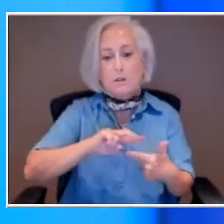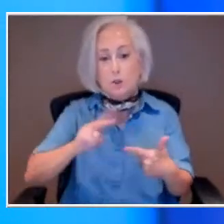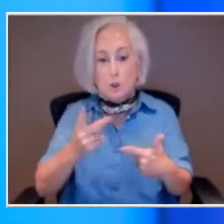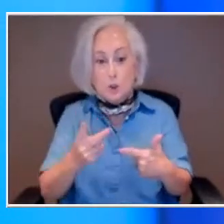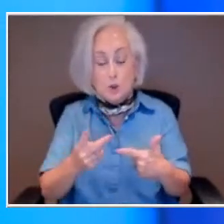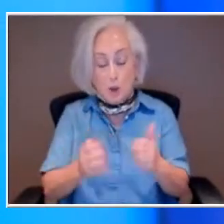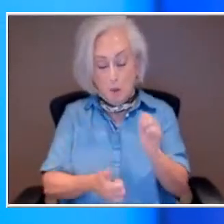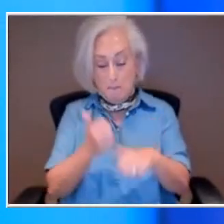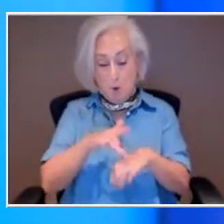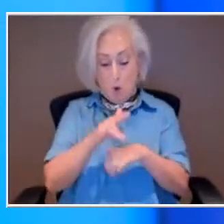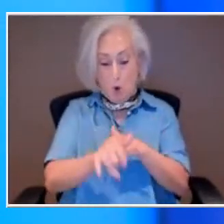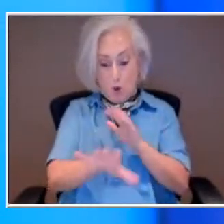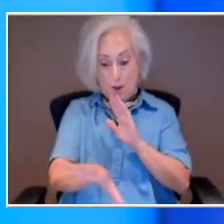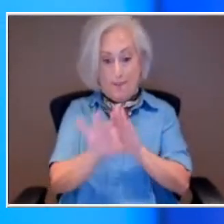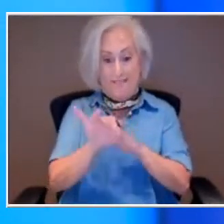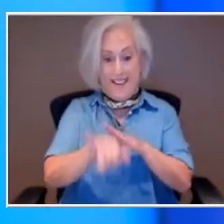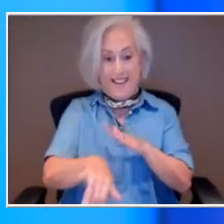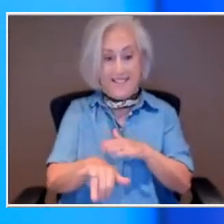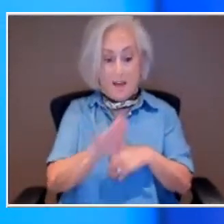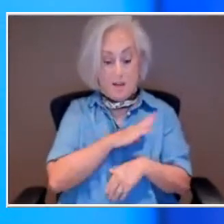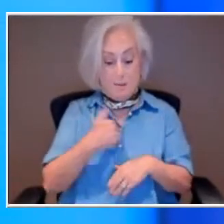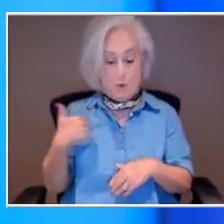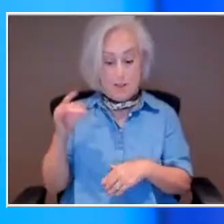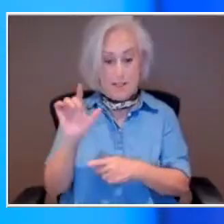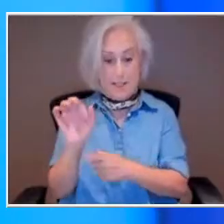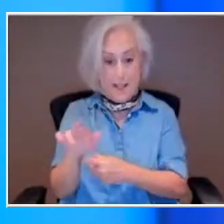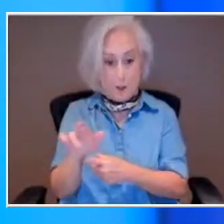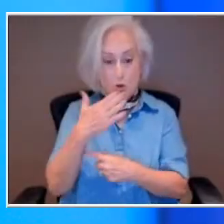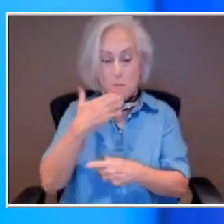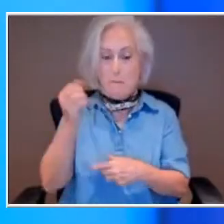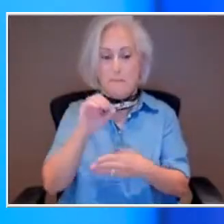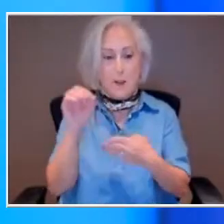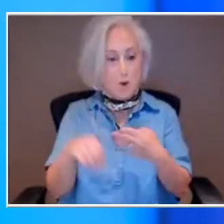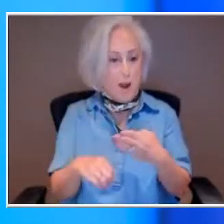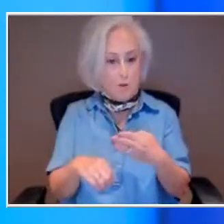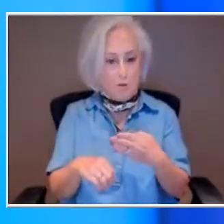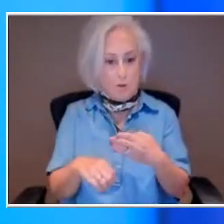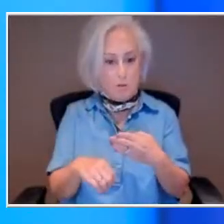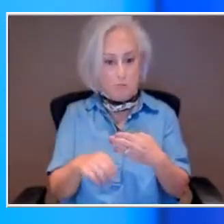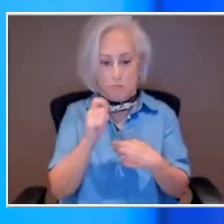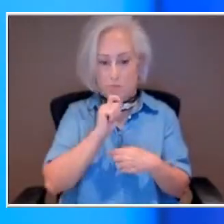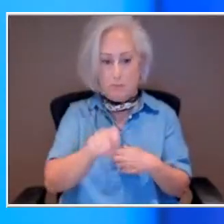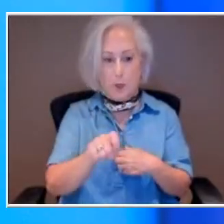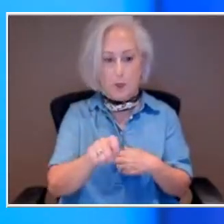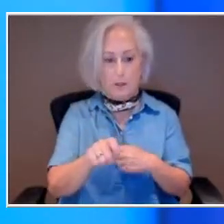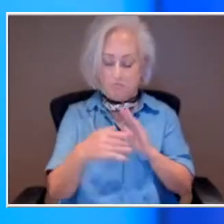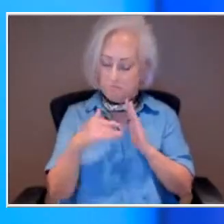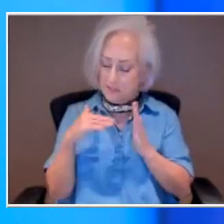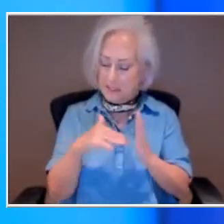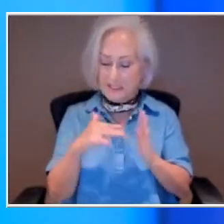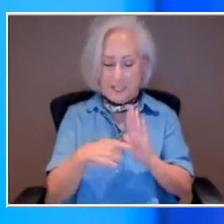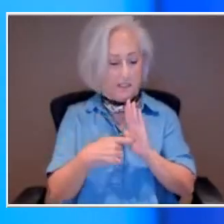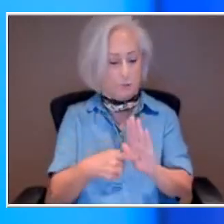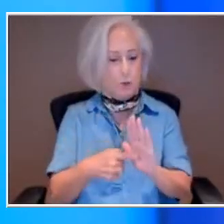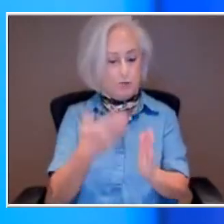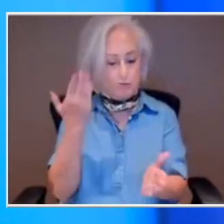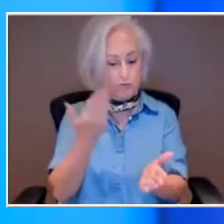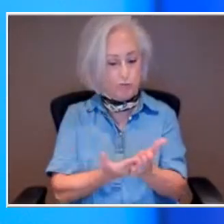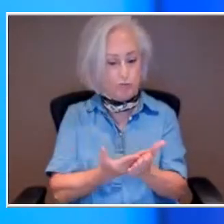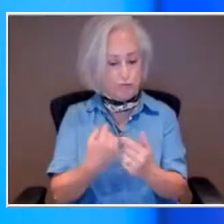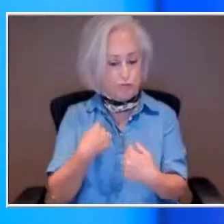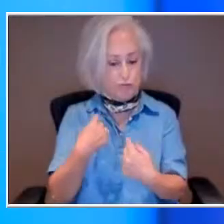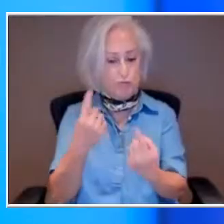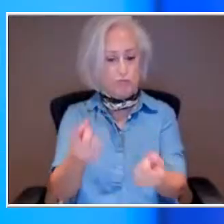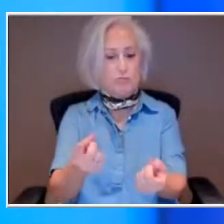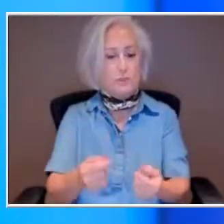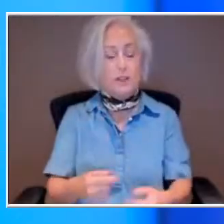the breast cancer, the better the outcomes. Studies have just shown that time and time again. But in current